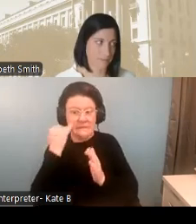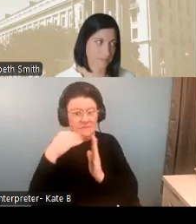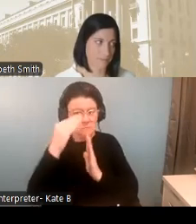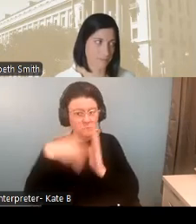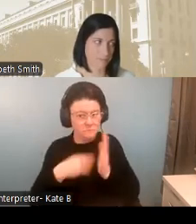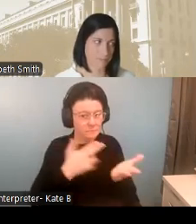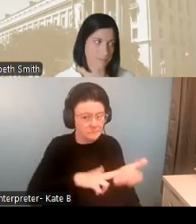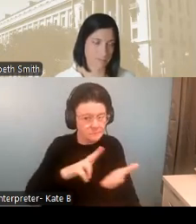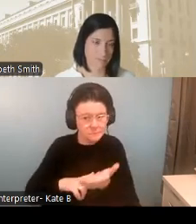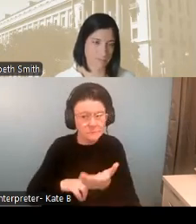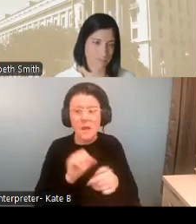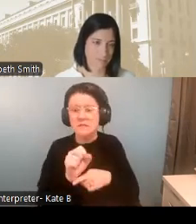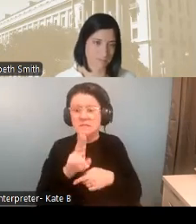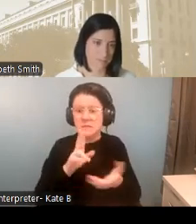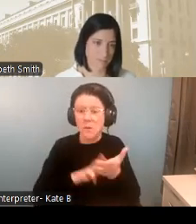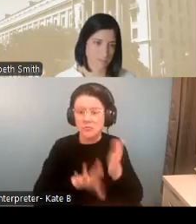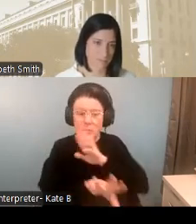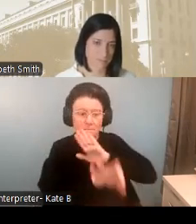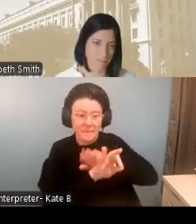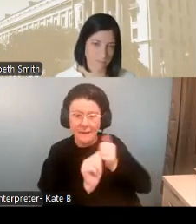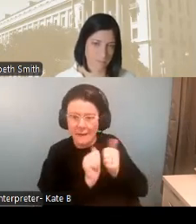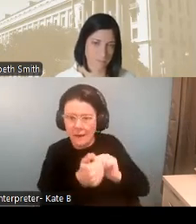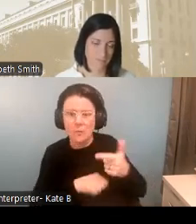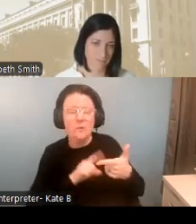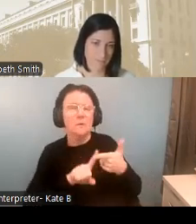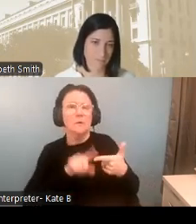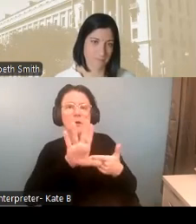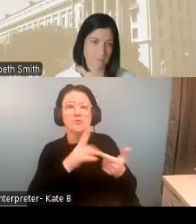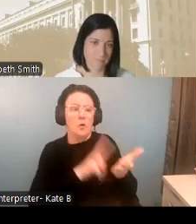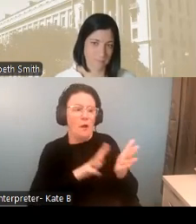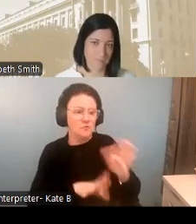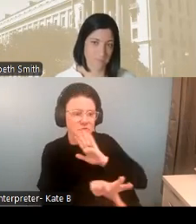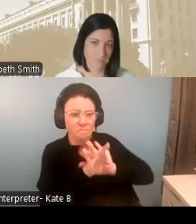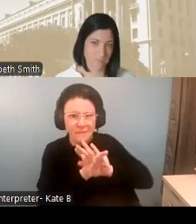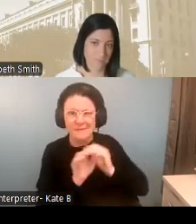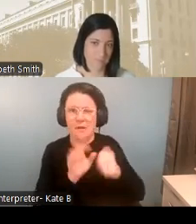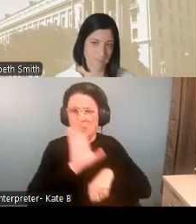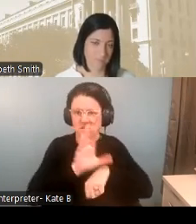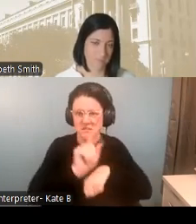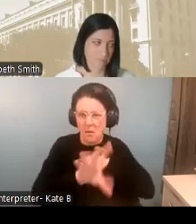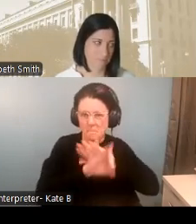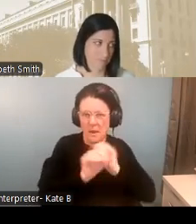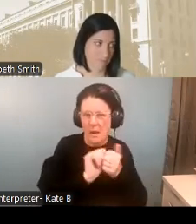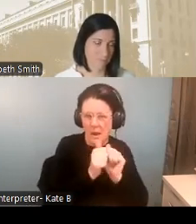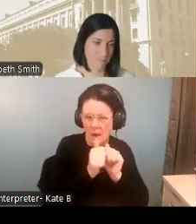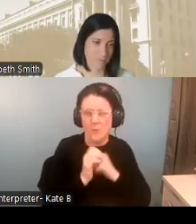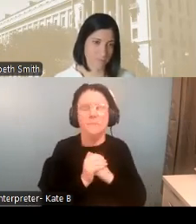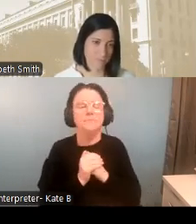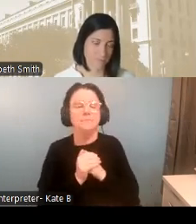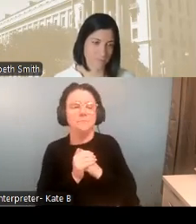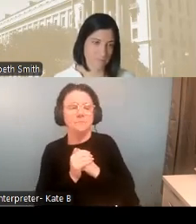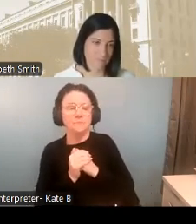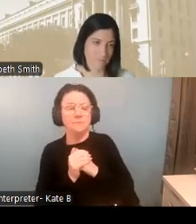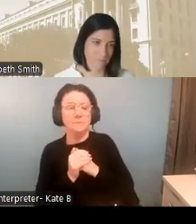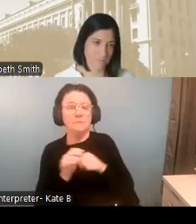How are you selecting subrecipients? How are you selecting your contractors and consultants? We are going to be reviewing the agreements with